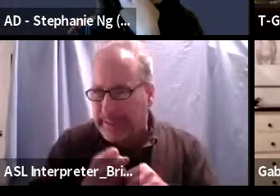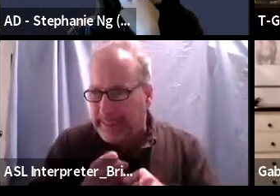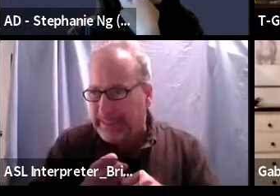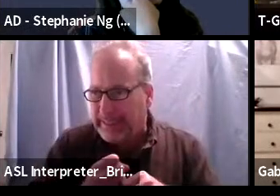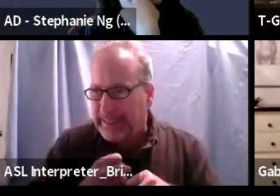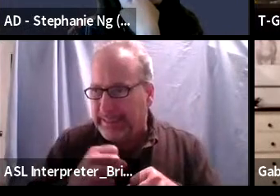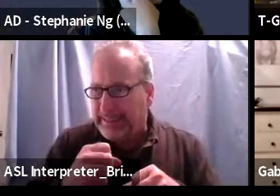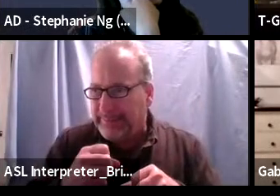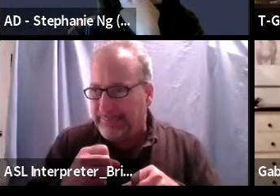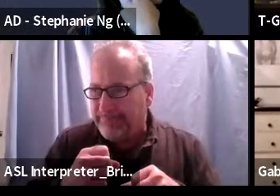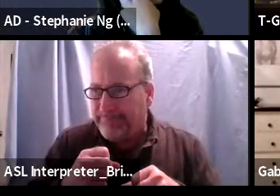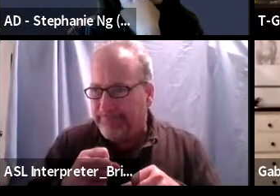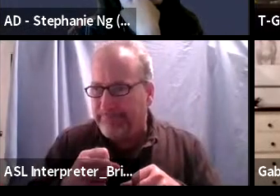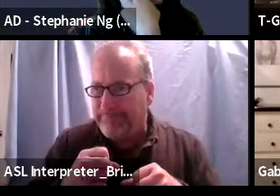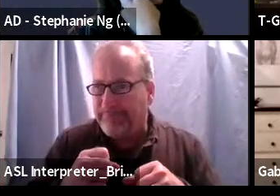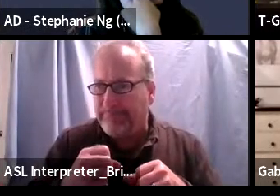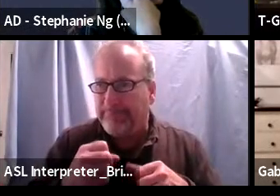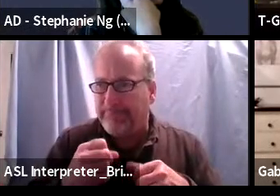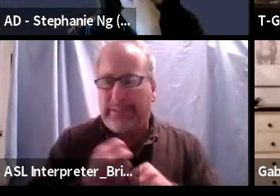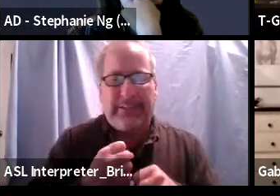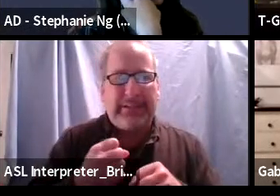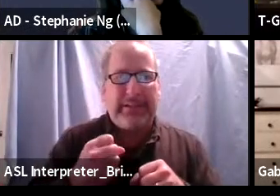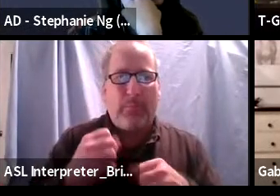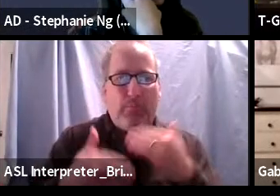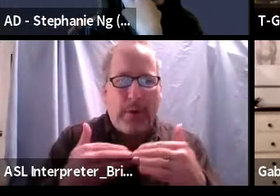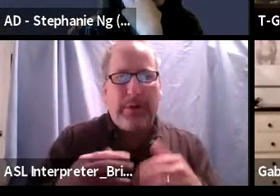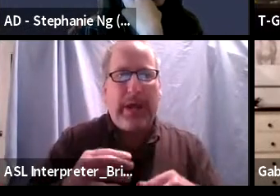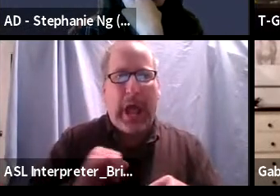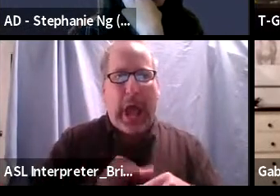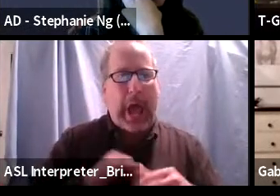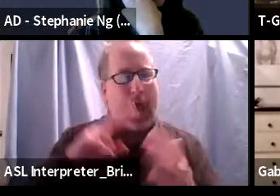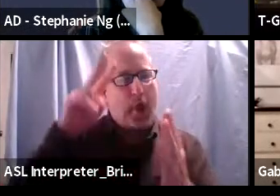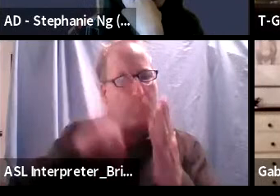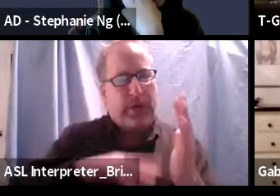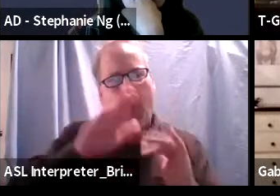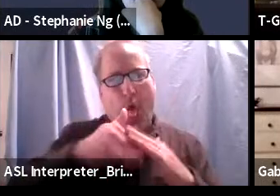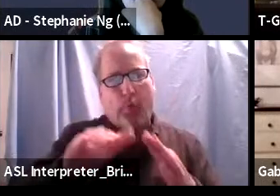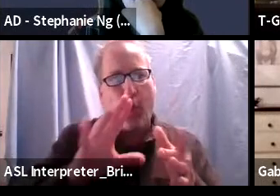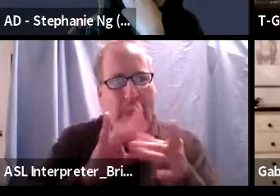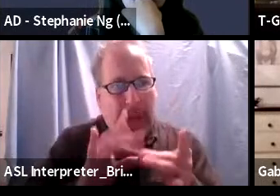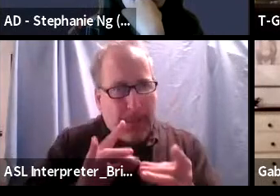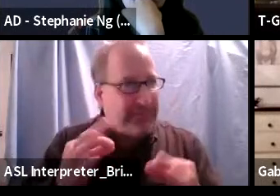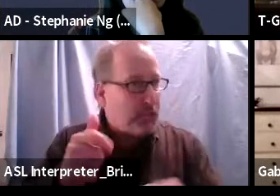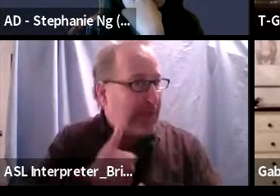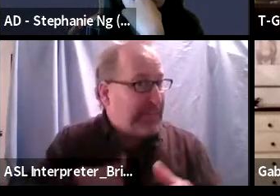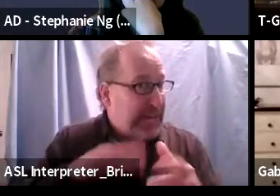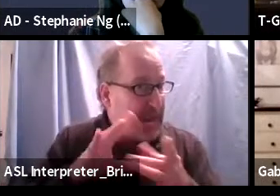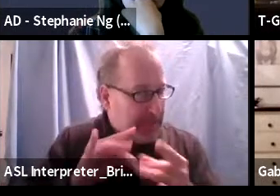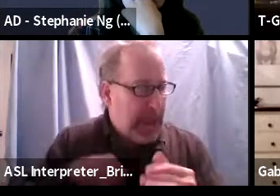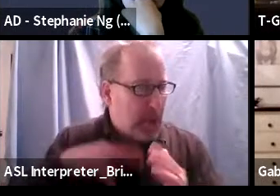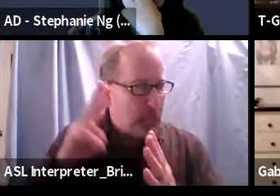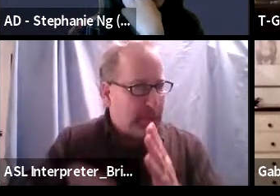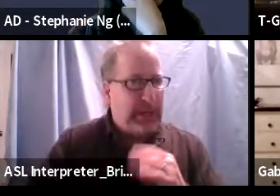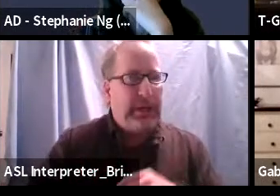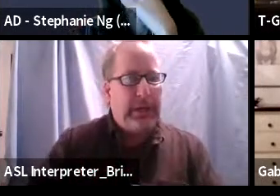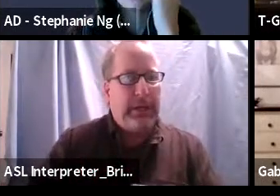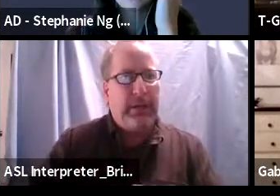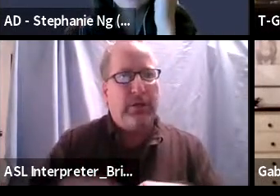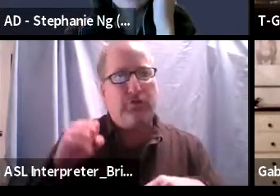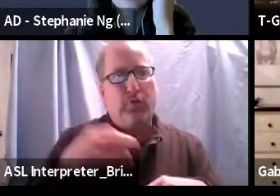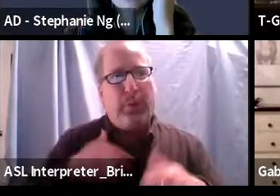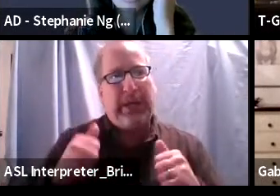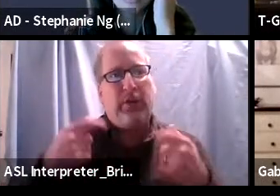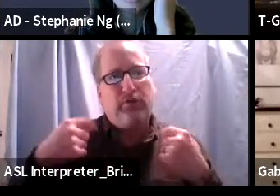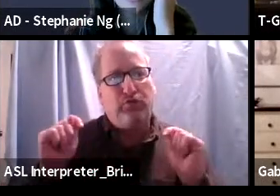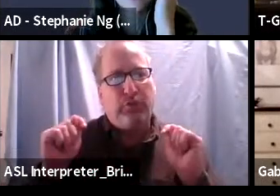you have any other things, please leave those in the comments. I read through all those comments as well and pour that into this community so we can try to